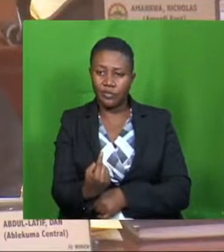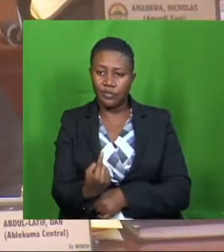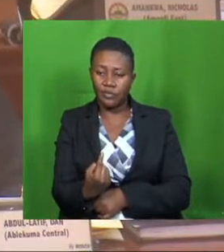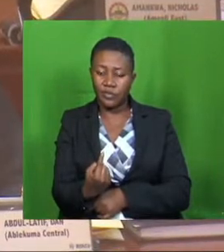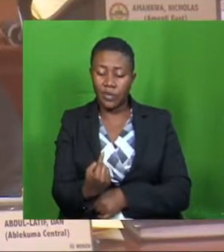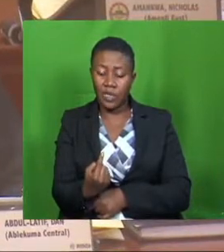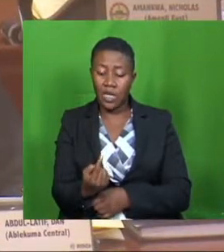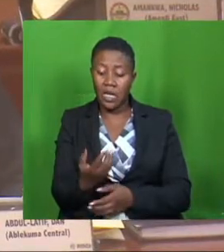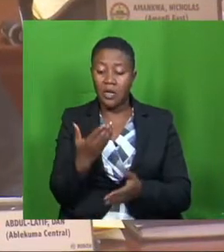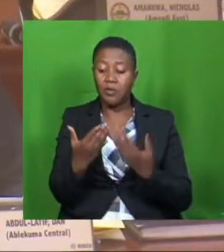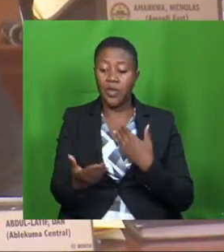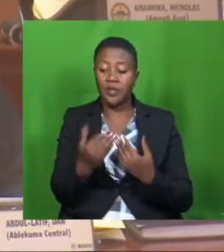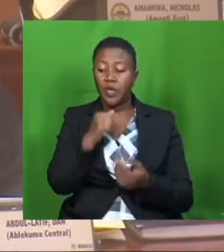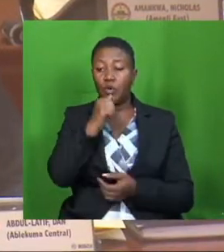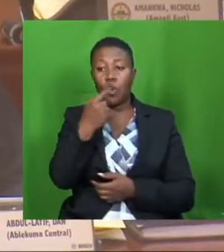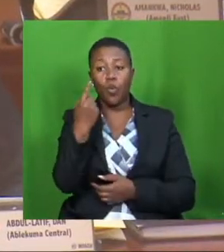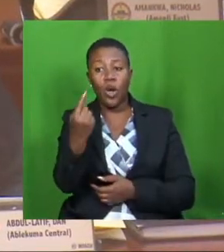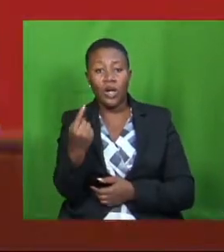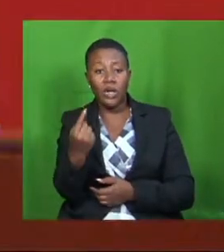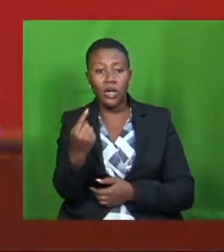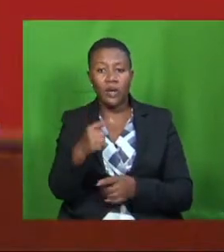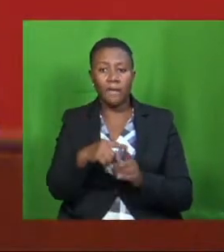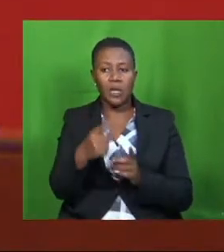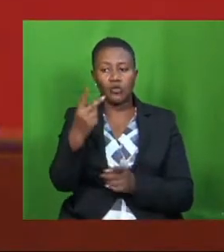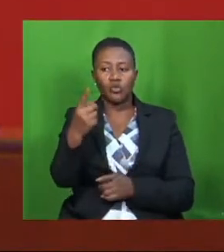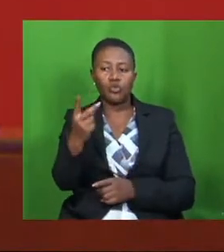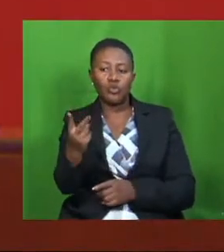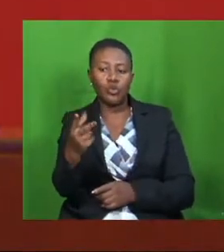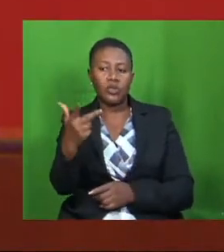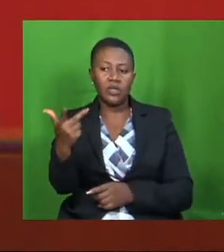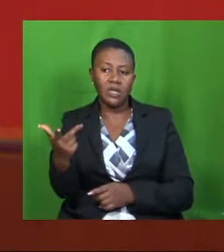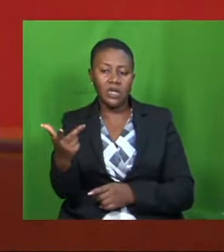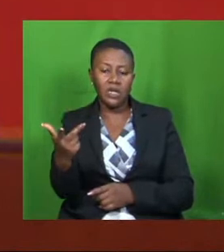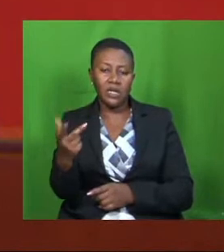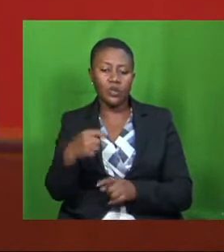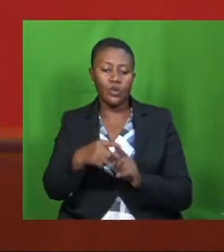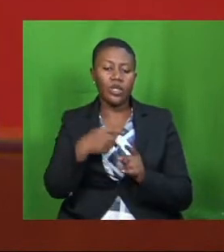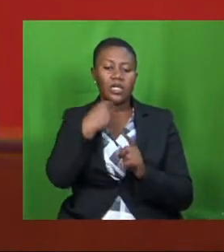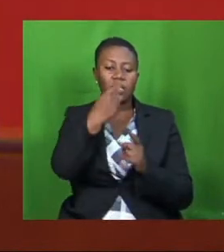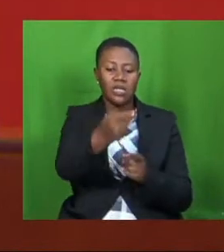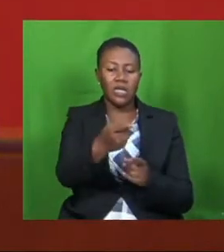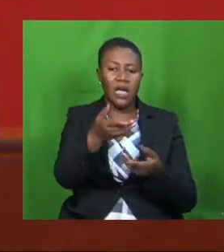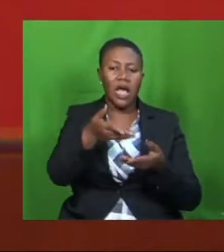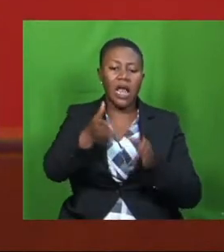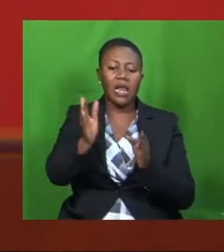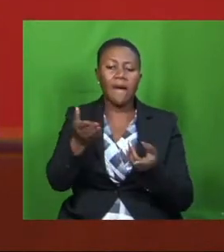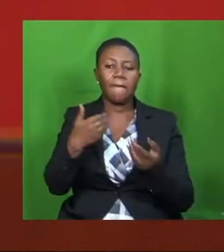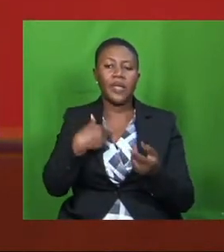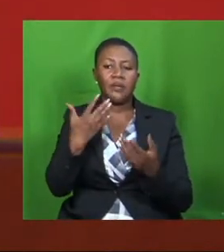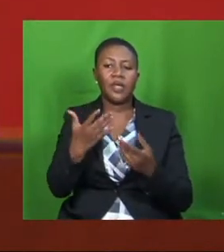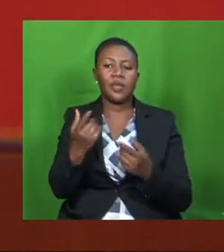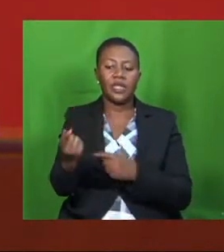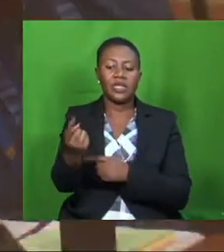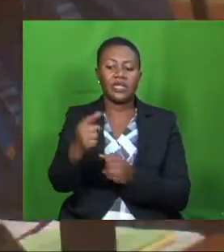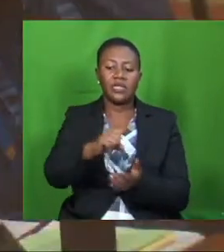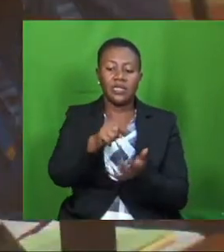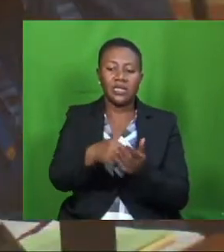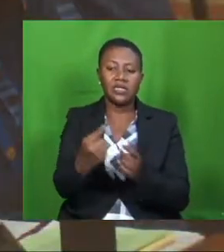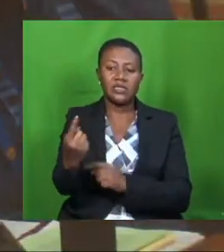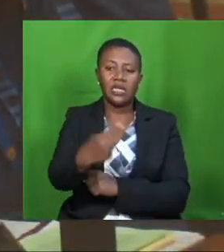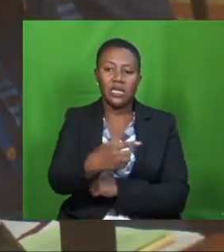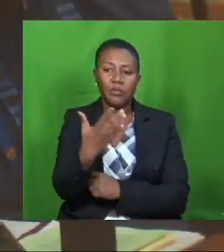or Wednesday is not too long. Let's accommodate that. When he comes, any other matter that is left unattended